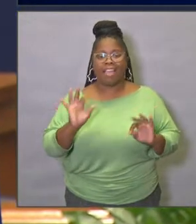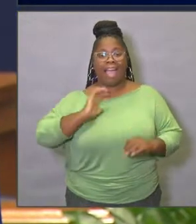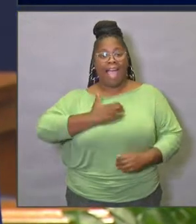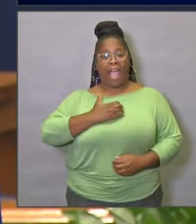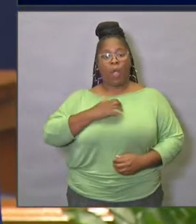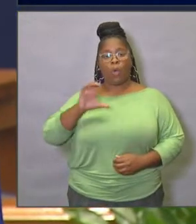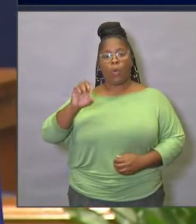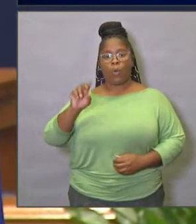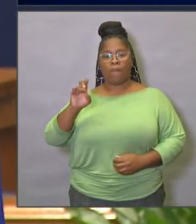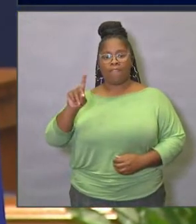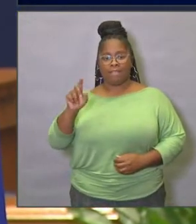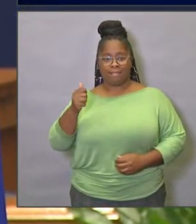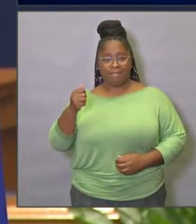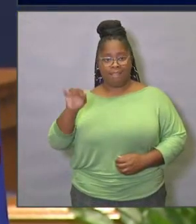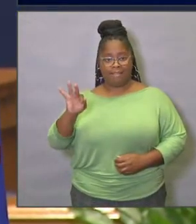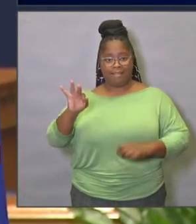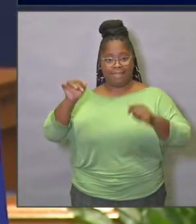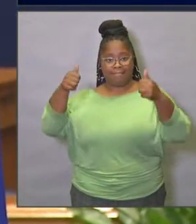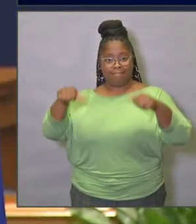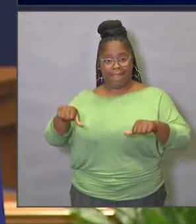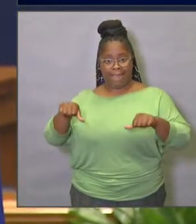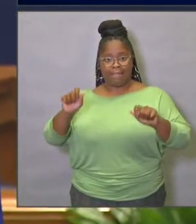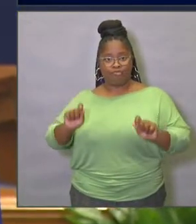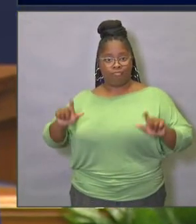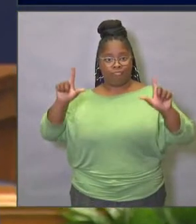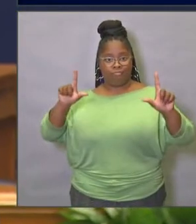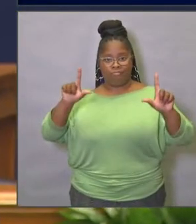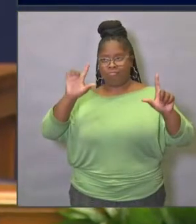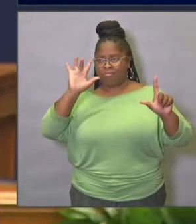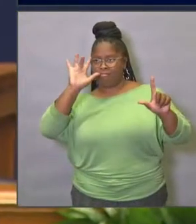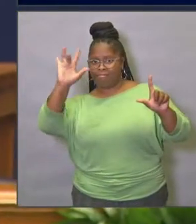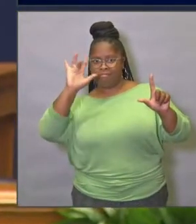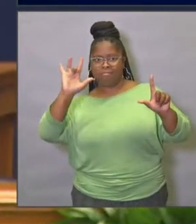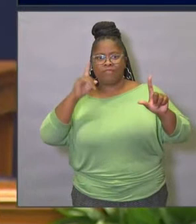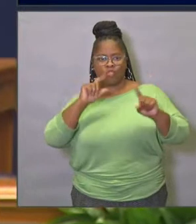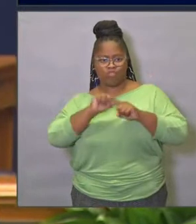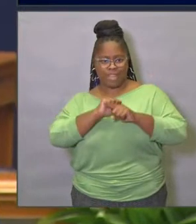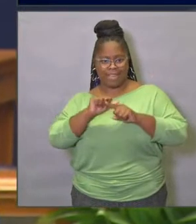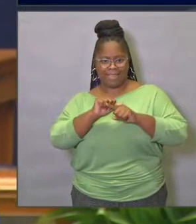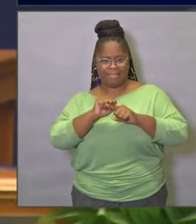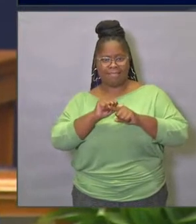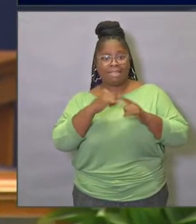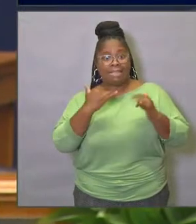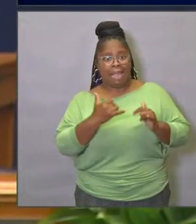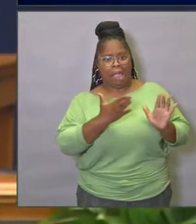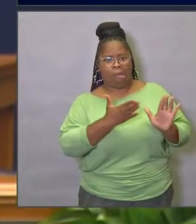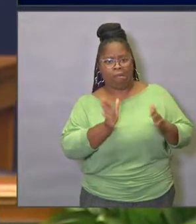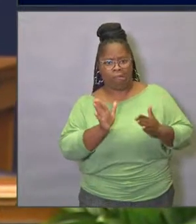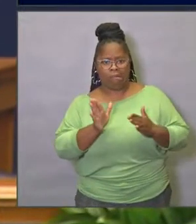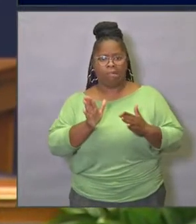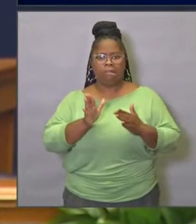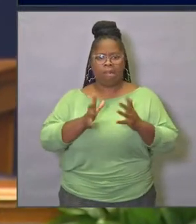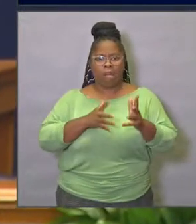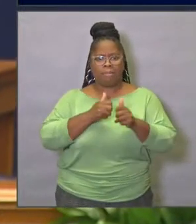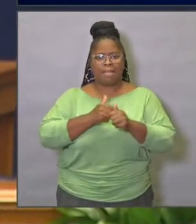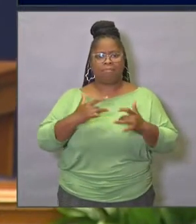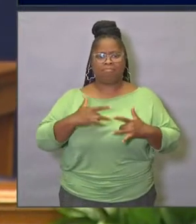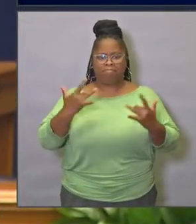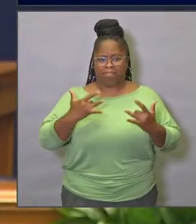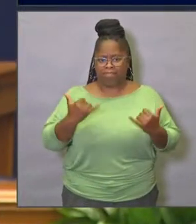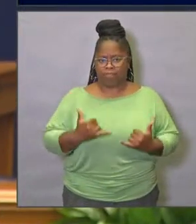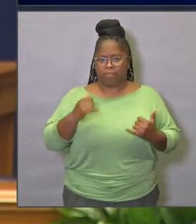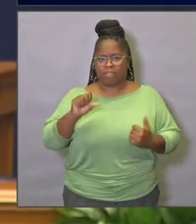website's main COVID-19 page. And now I just want to quickly move and update us on our current